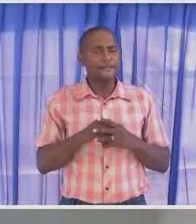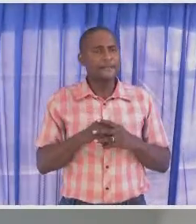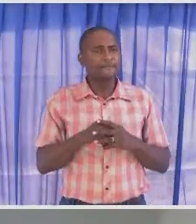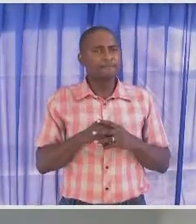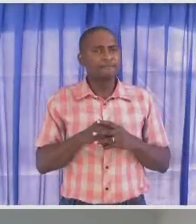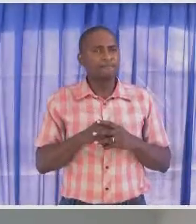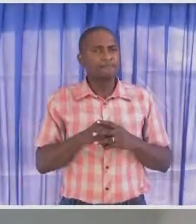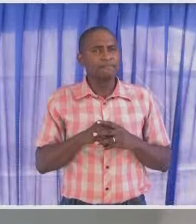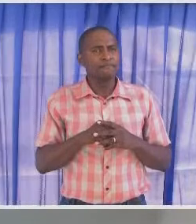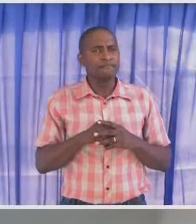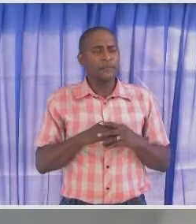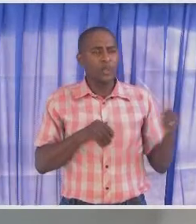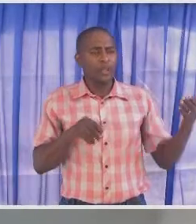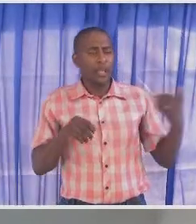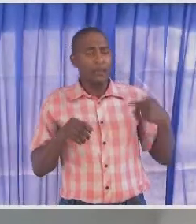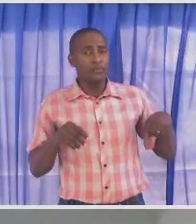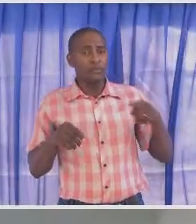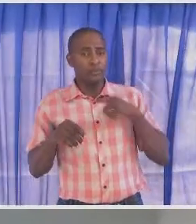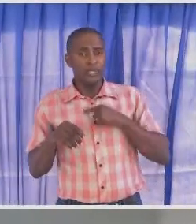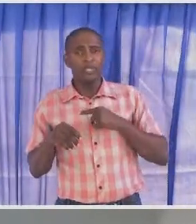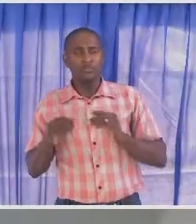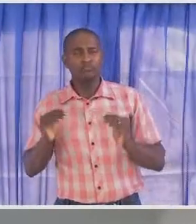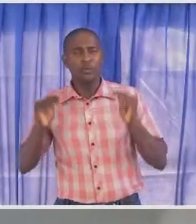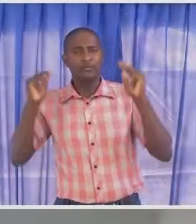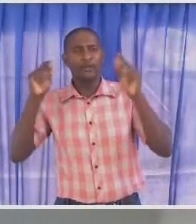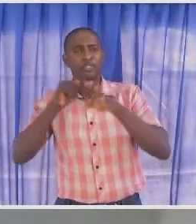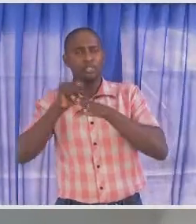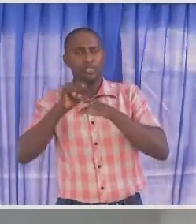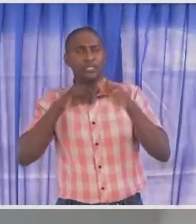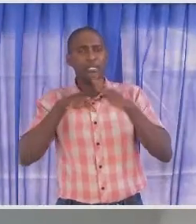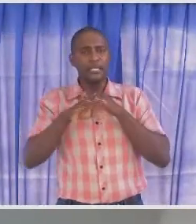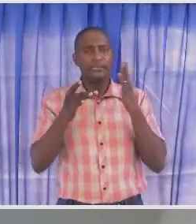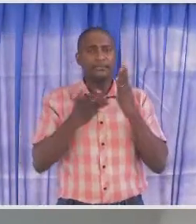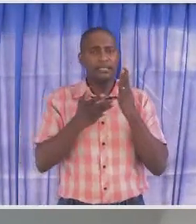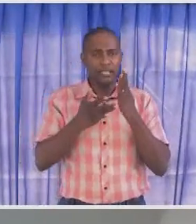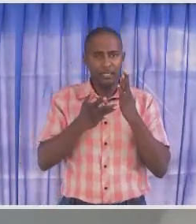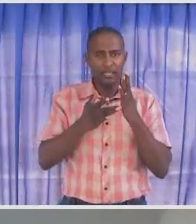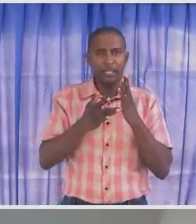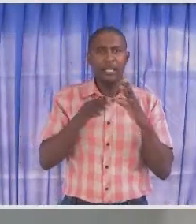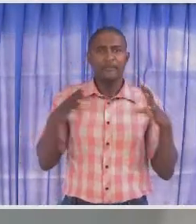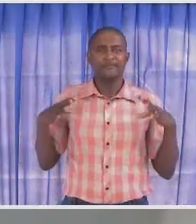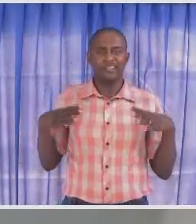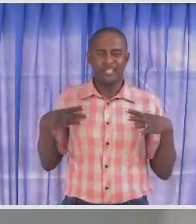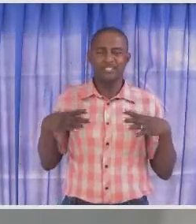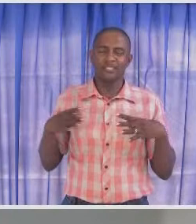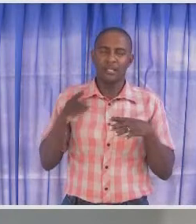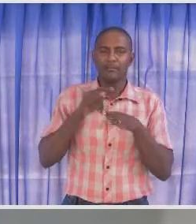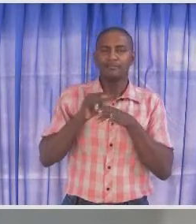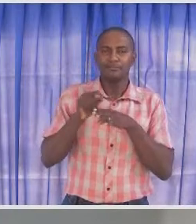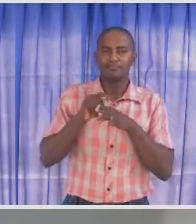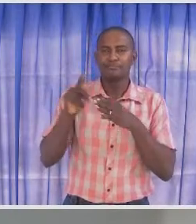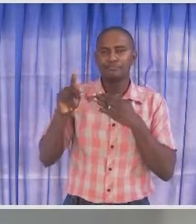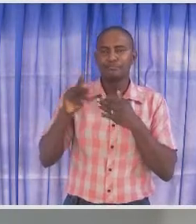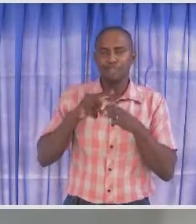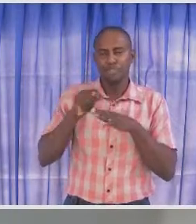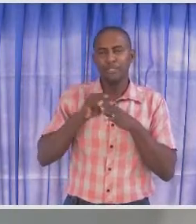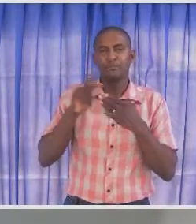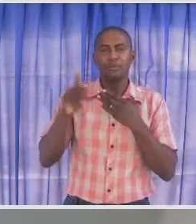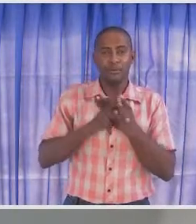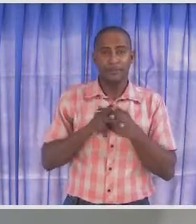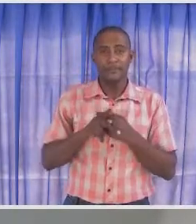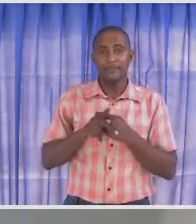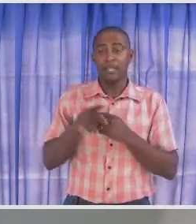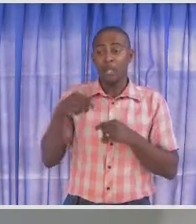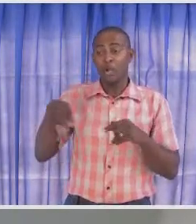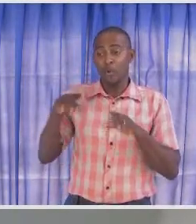our efforts to expand training in technical and vocational education programs. The ministry is